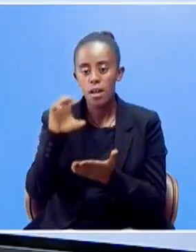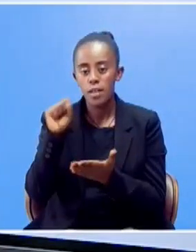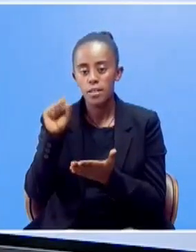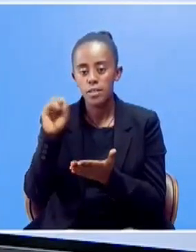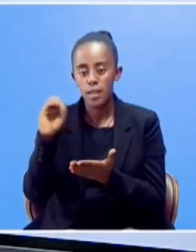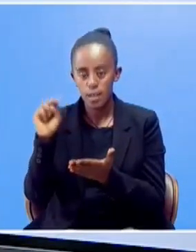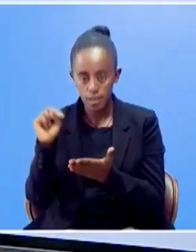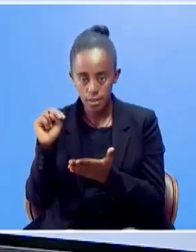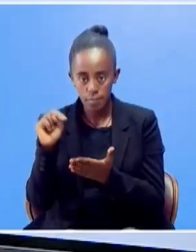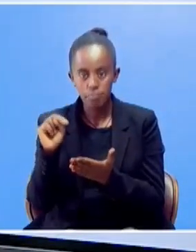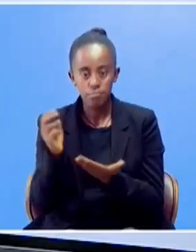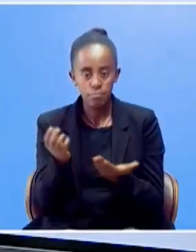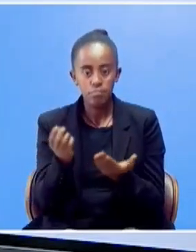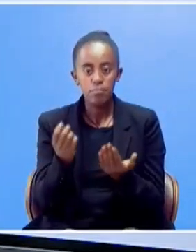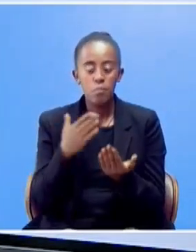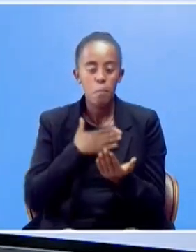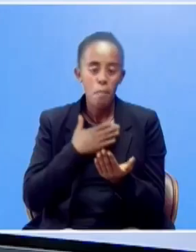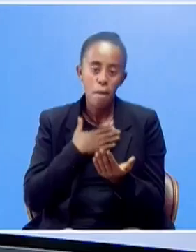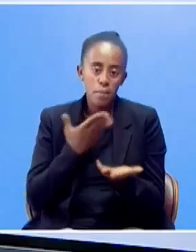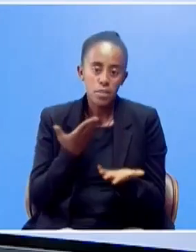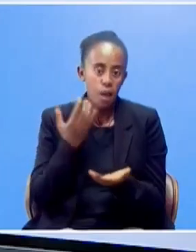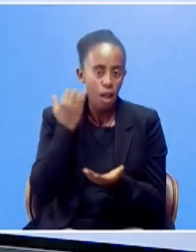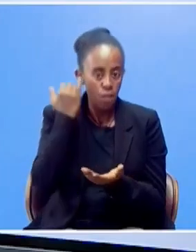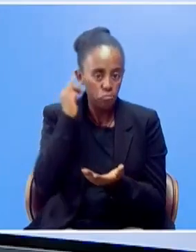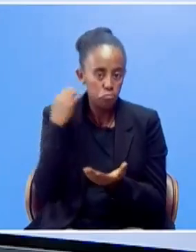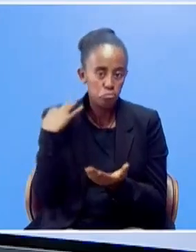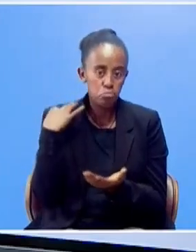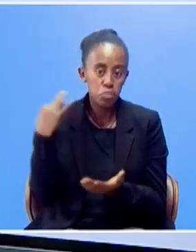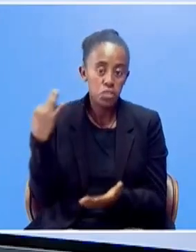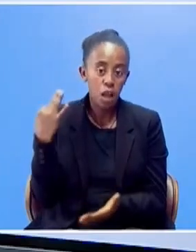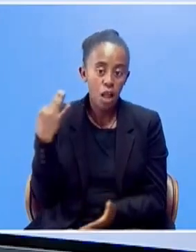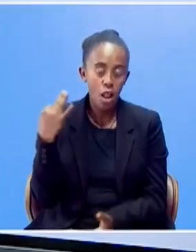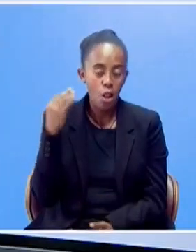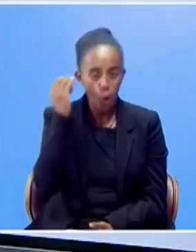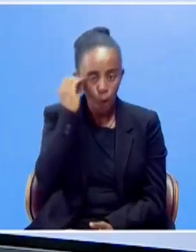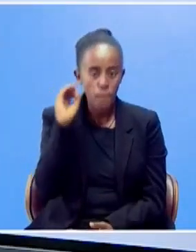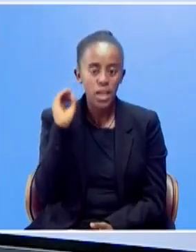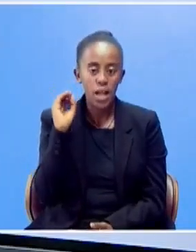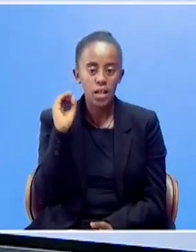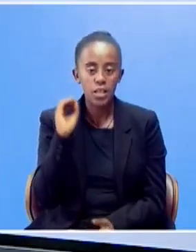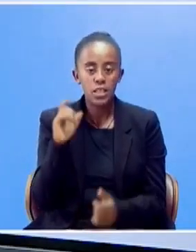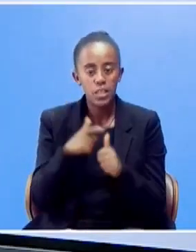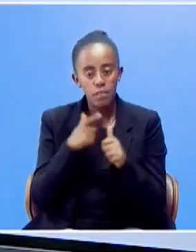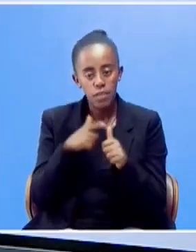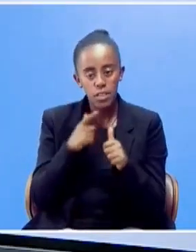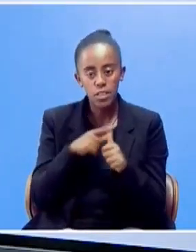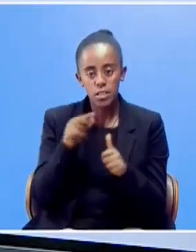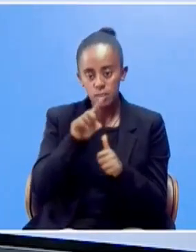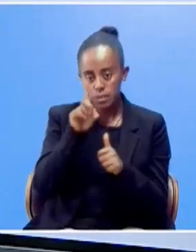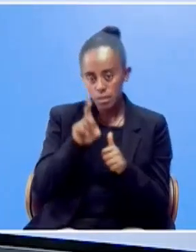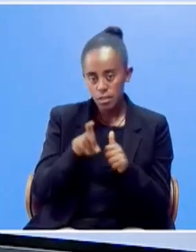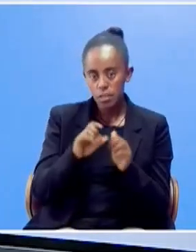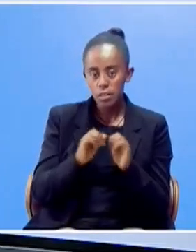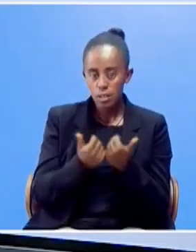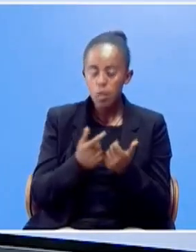Now, this is my personal opinion. The first, asking for opinion. How do I say? What do you